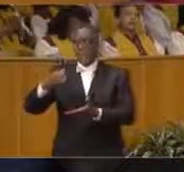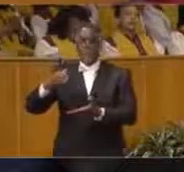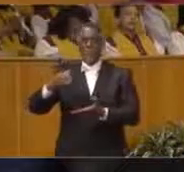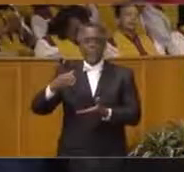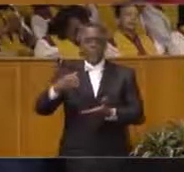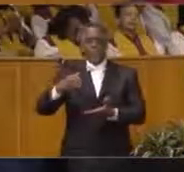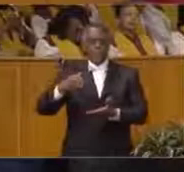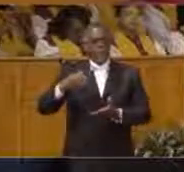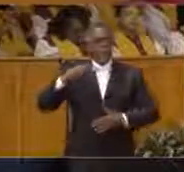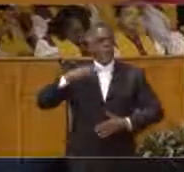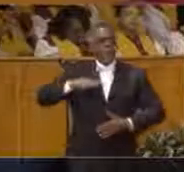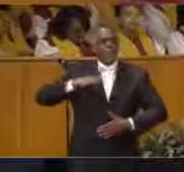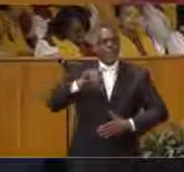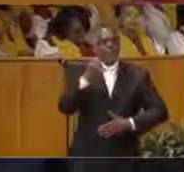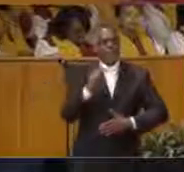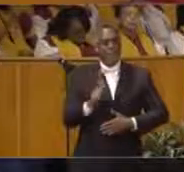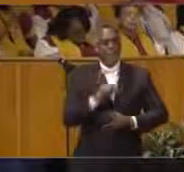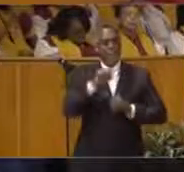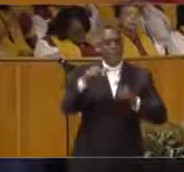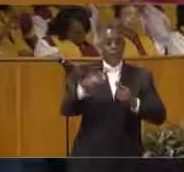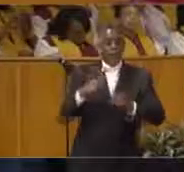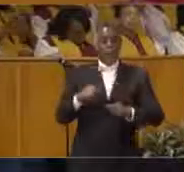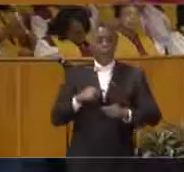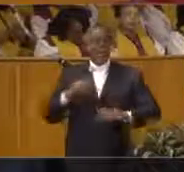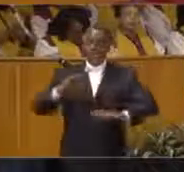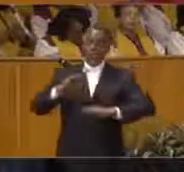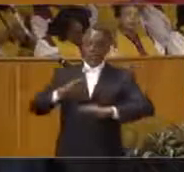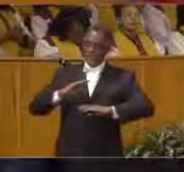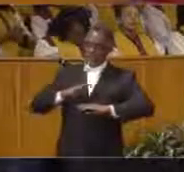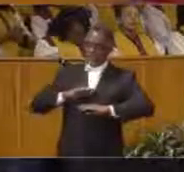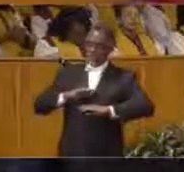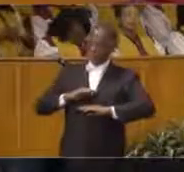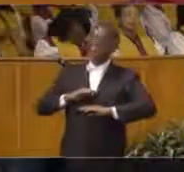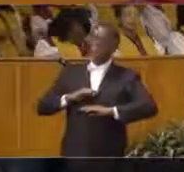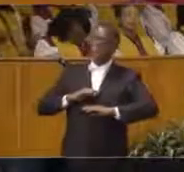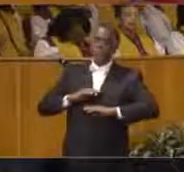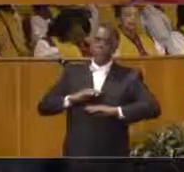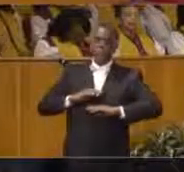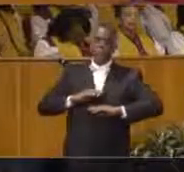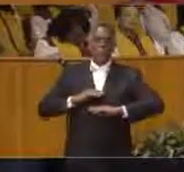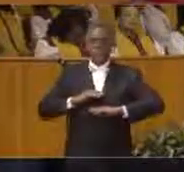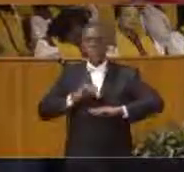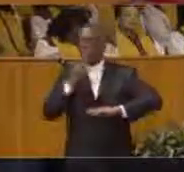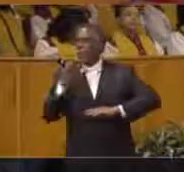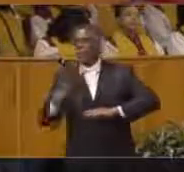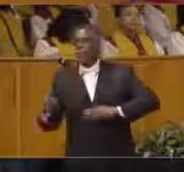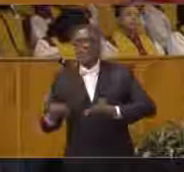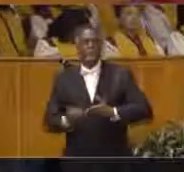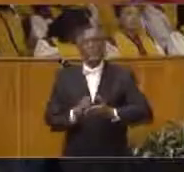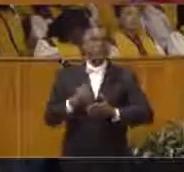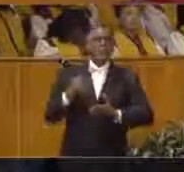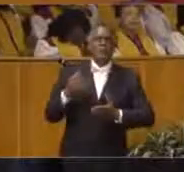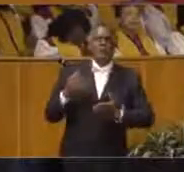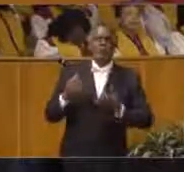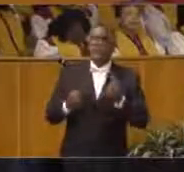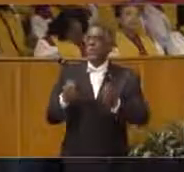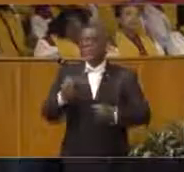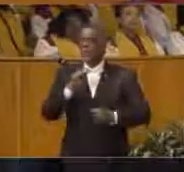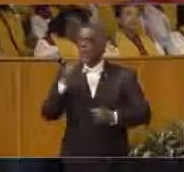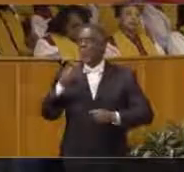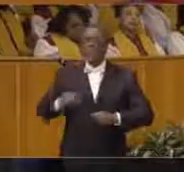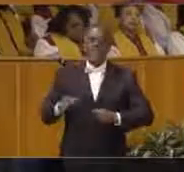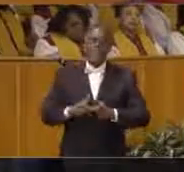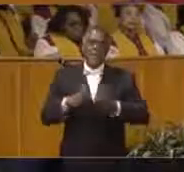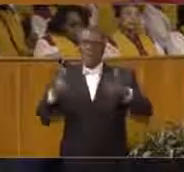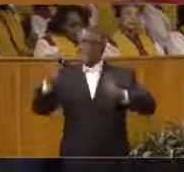Here's the benefit of tithing. When I'm content at my level, I don't need a new car. I don't need a bigger house. I